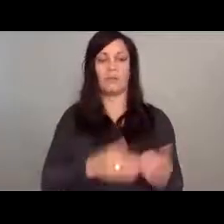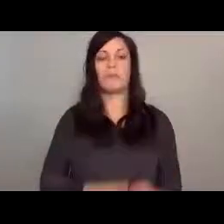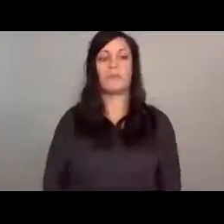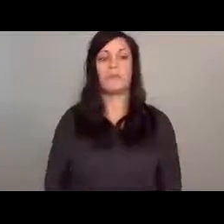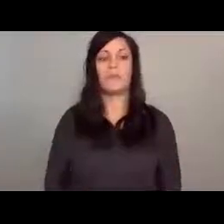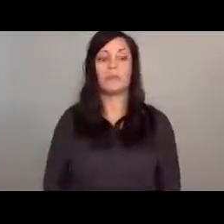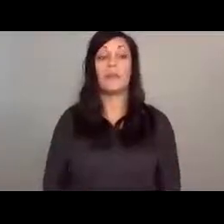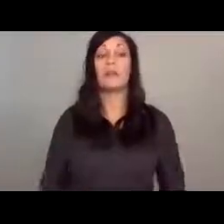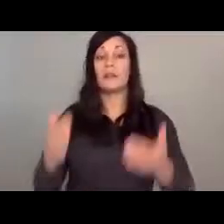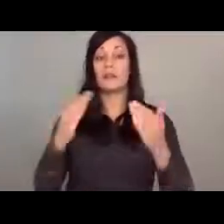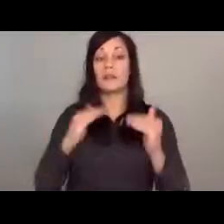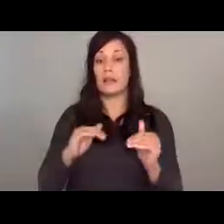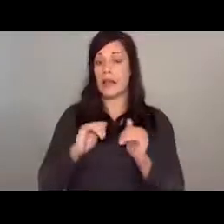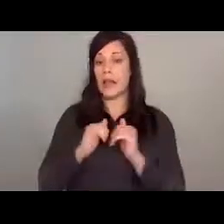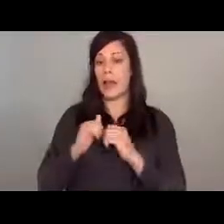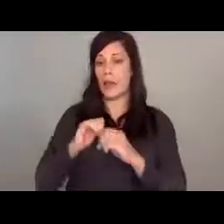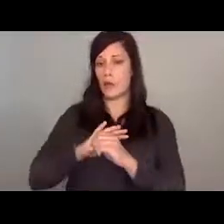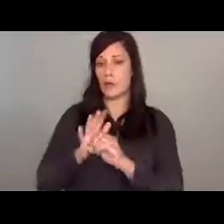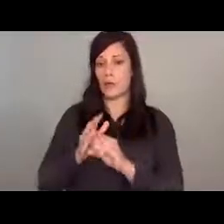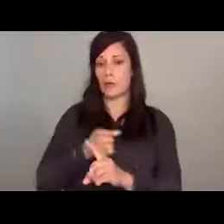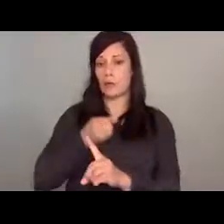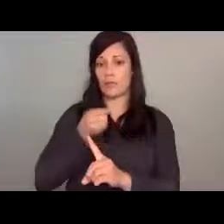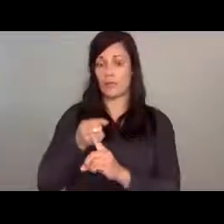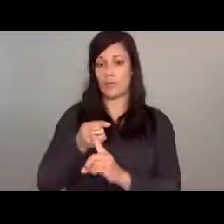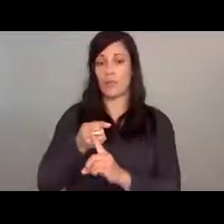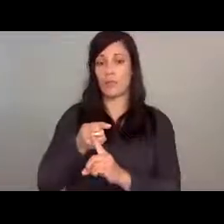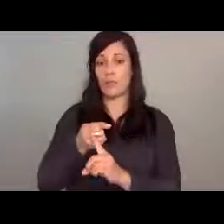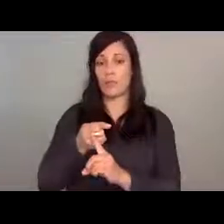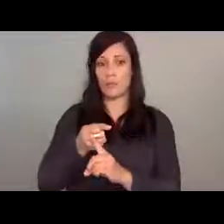about the impact of COVID-19 on